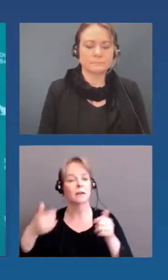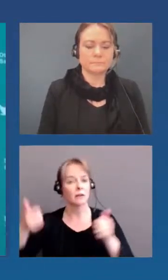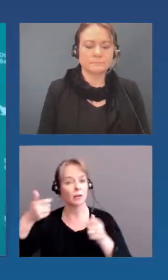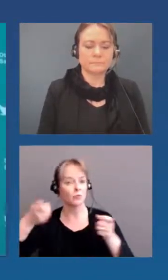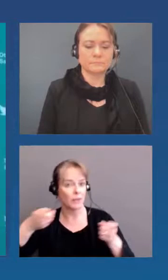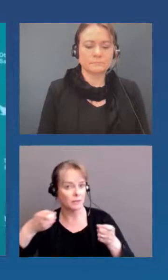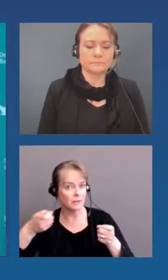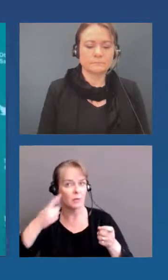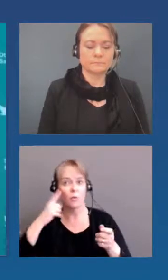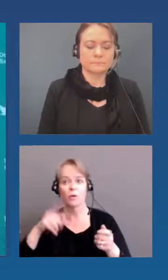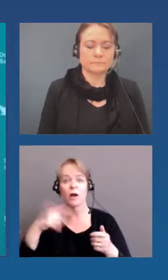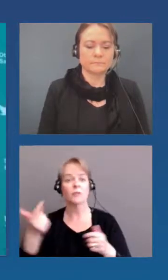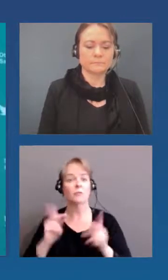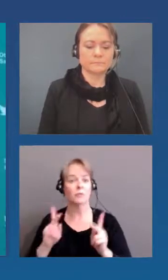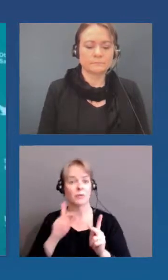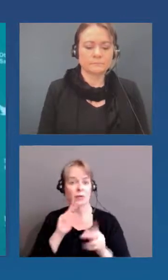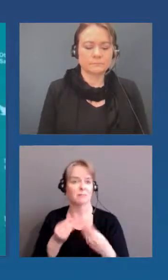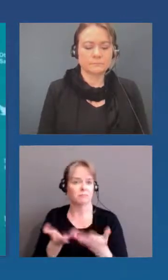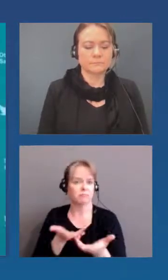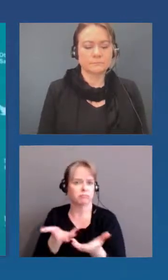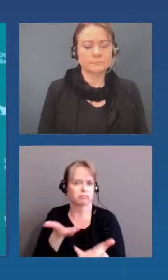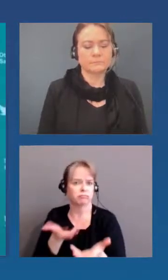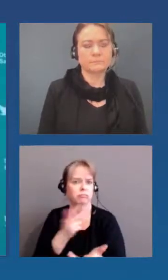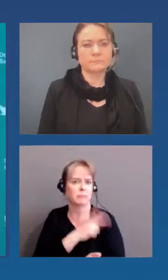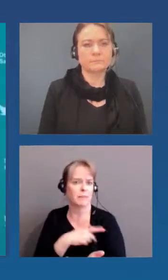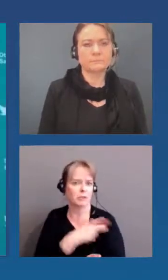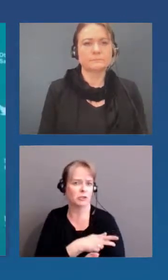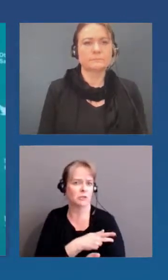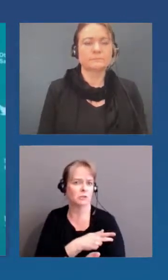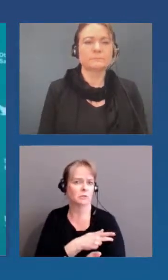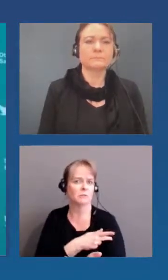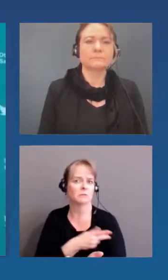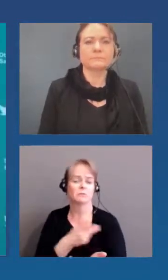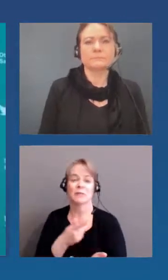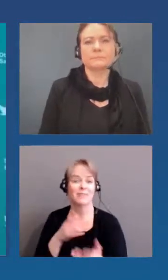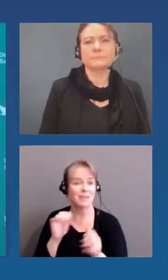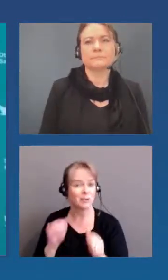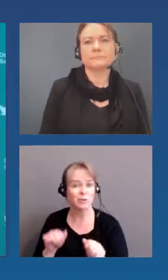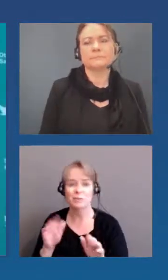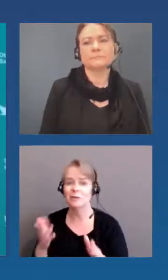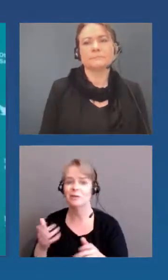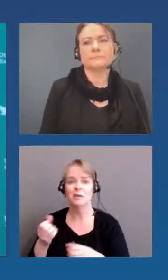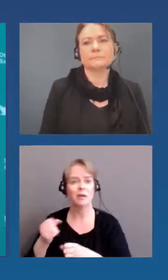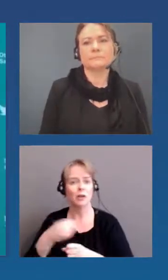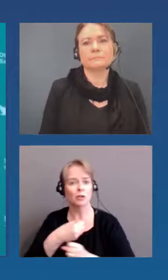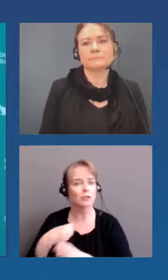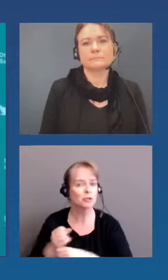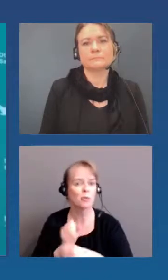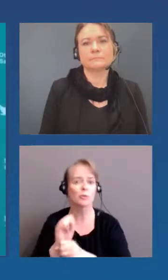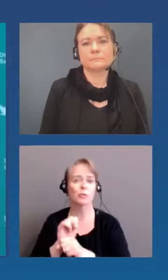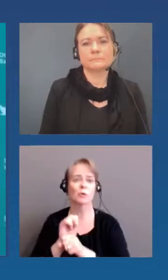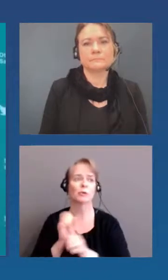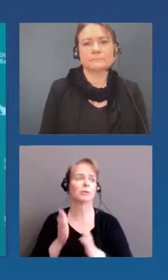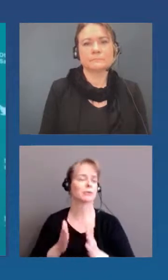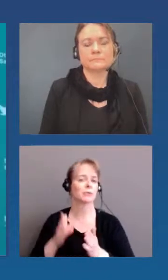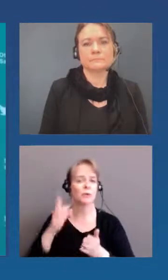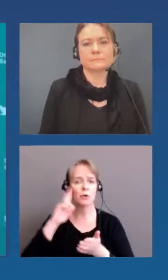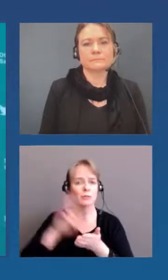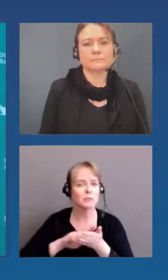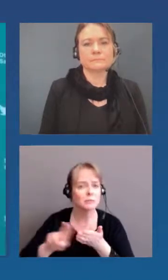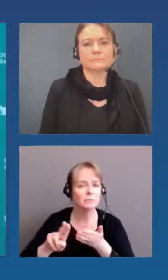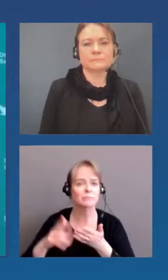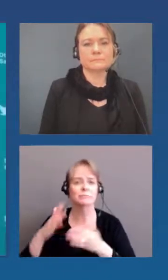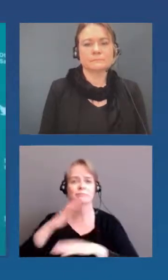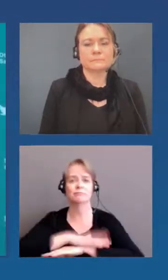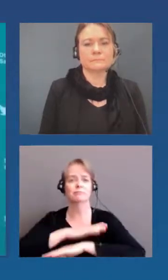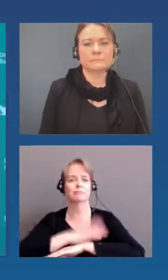and contribute to that care, including, reception, custodial, and security services. So